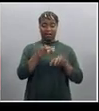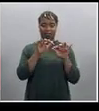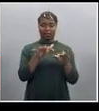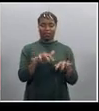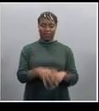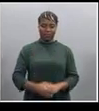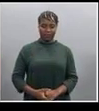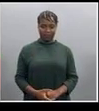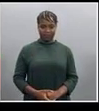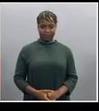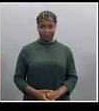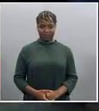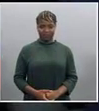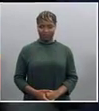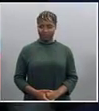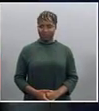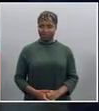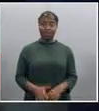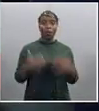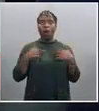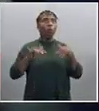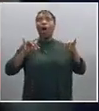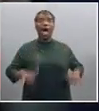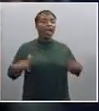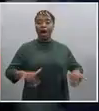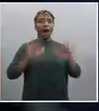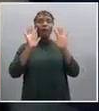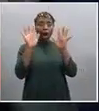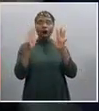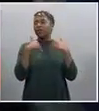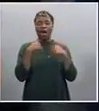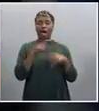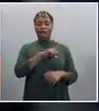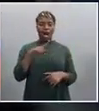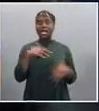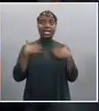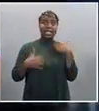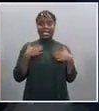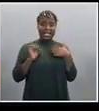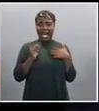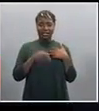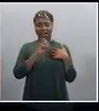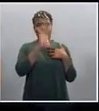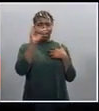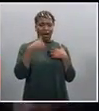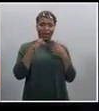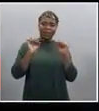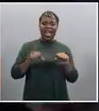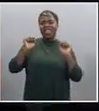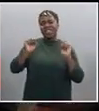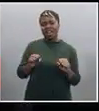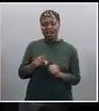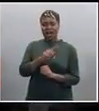I've been waiting for this day for like so long. I'm so excited excited that he's in South Africa. Yo, champs,